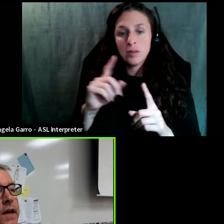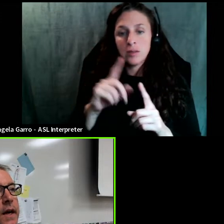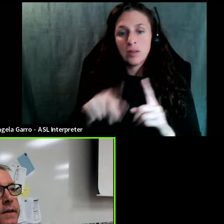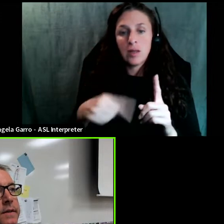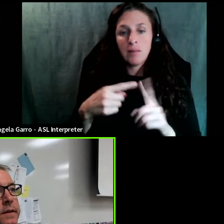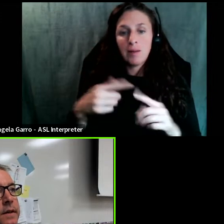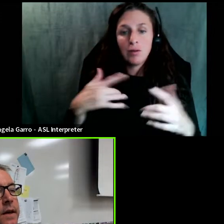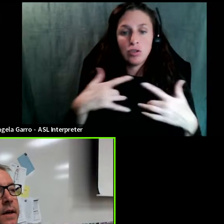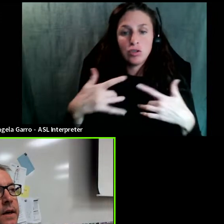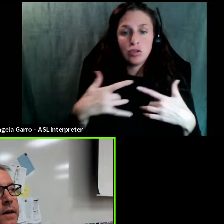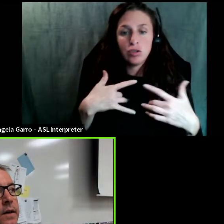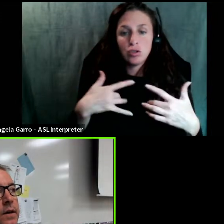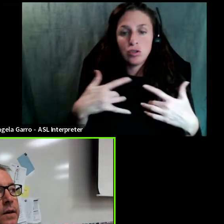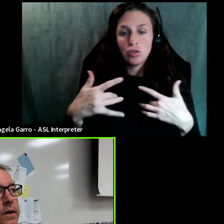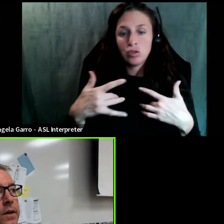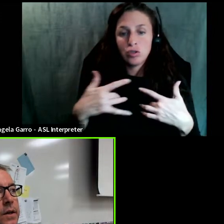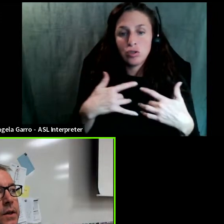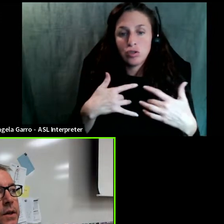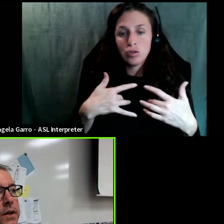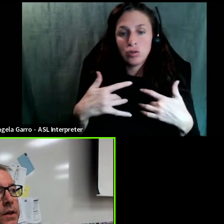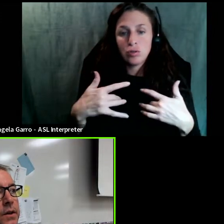concerns that